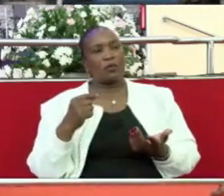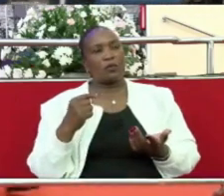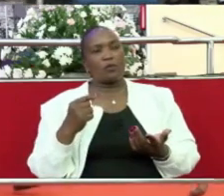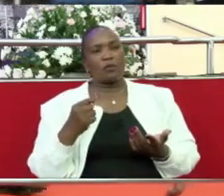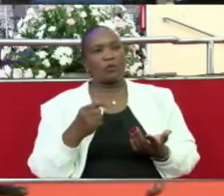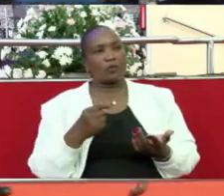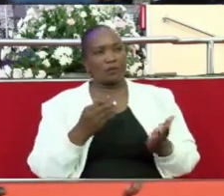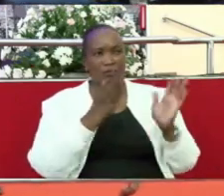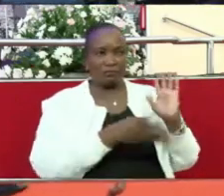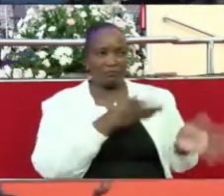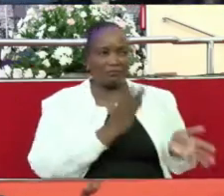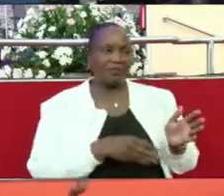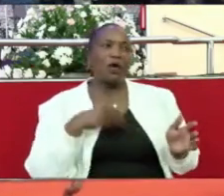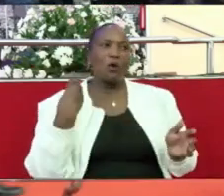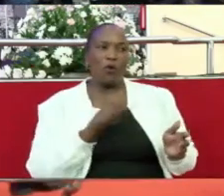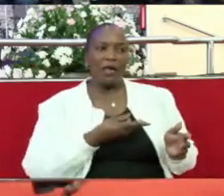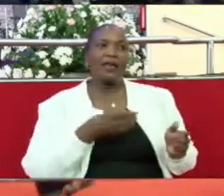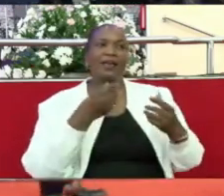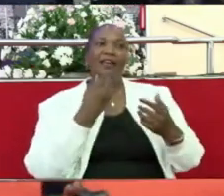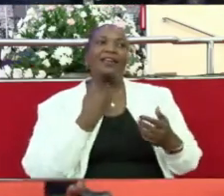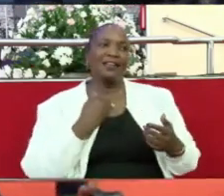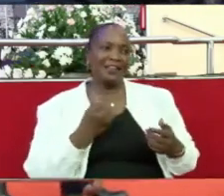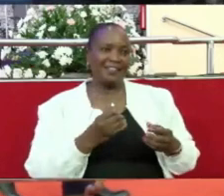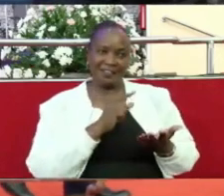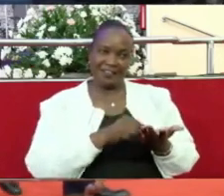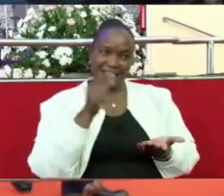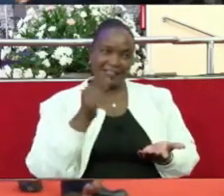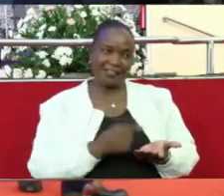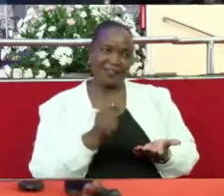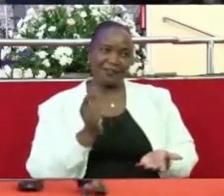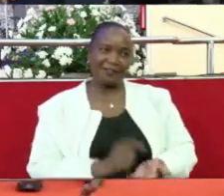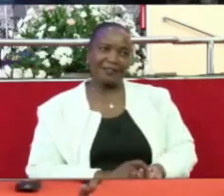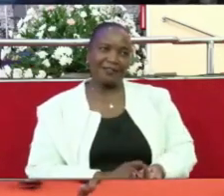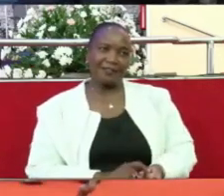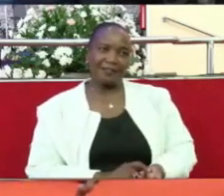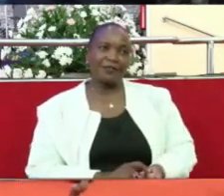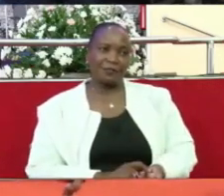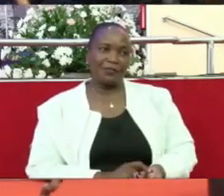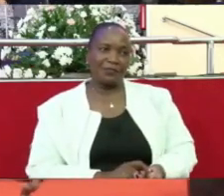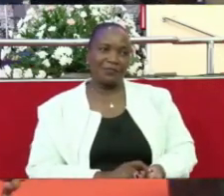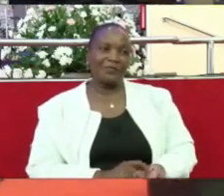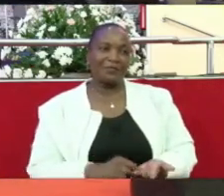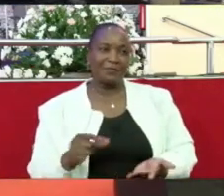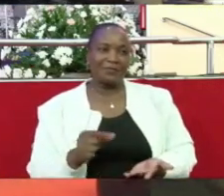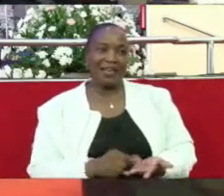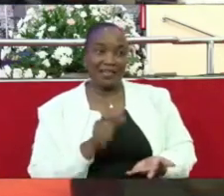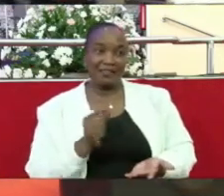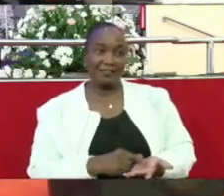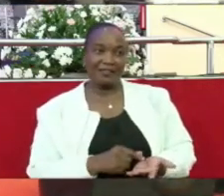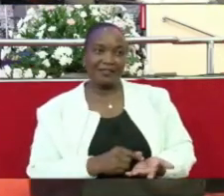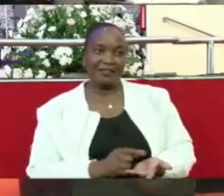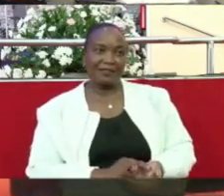grace. Tell someone you need grace. Because it's that grace that first has